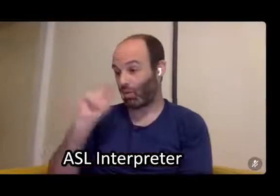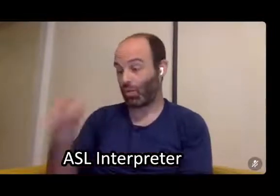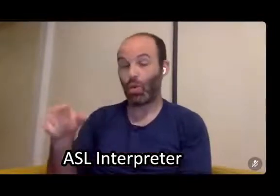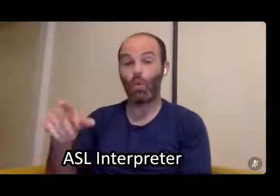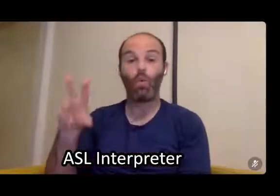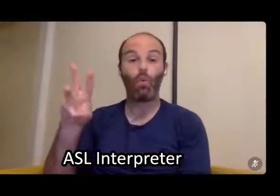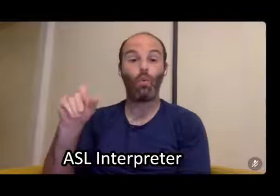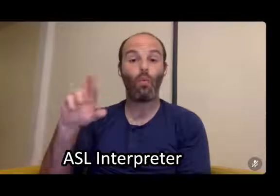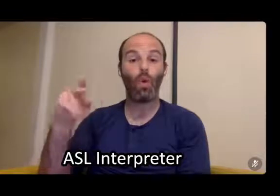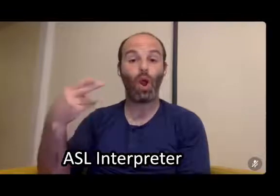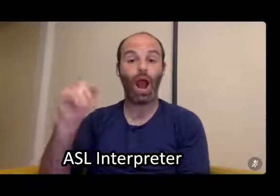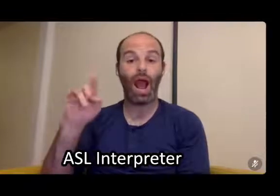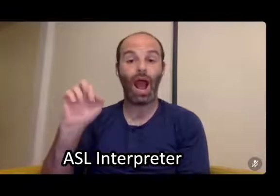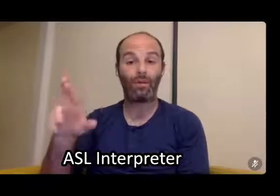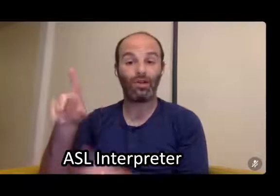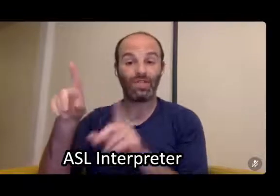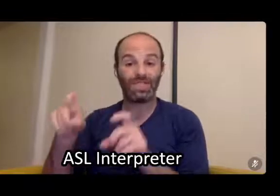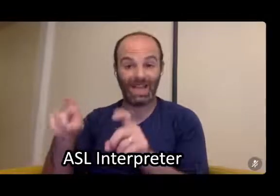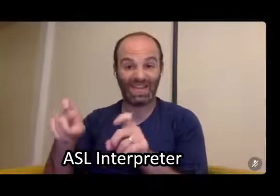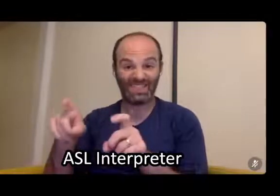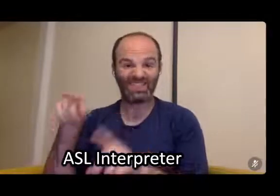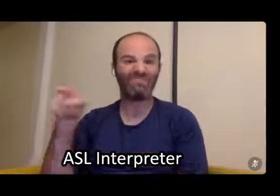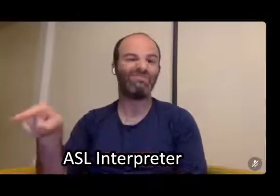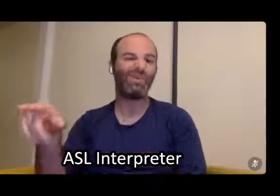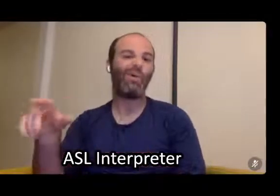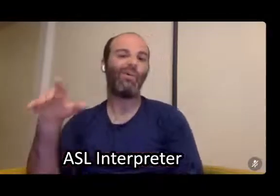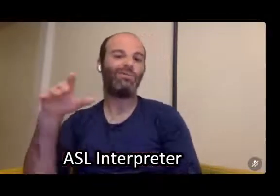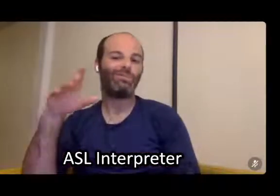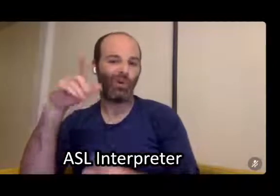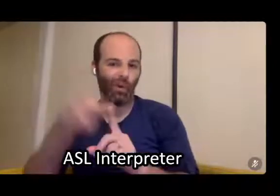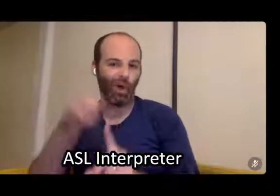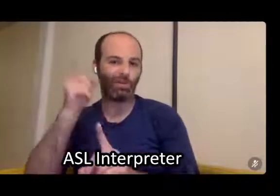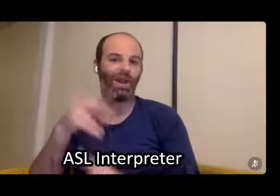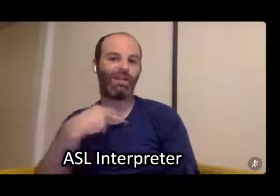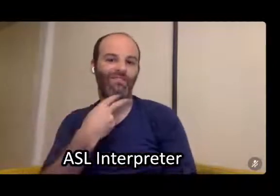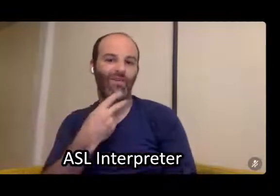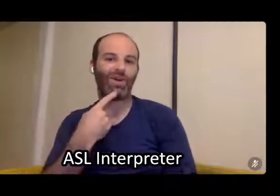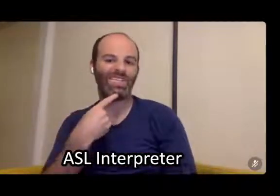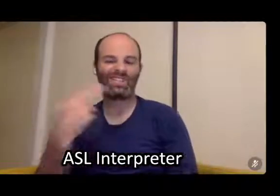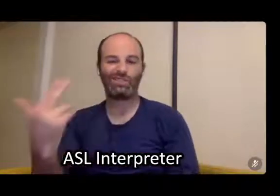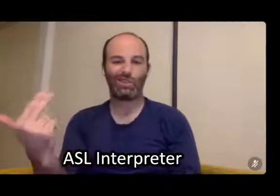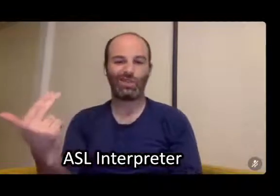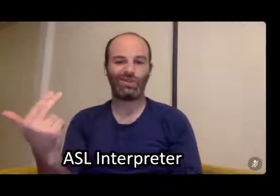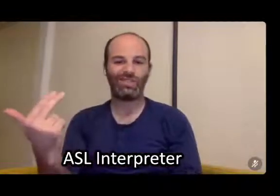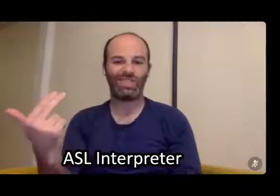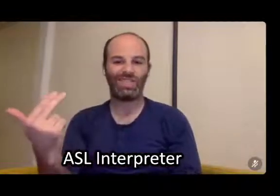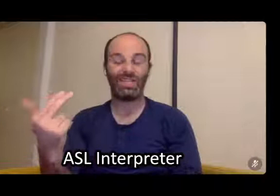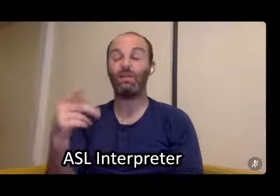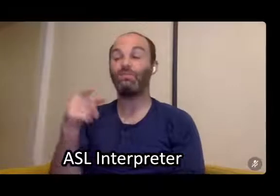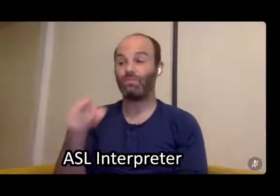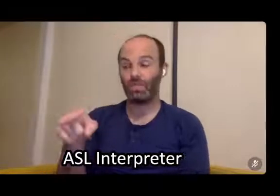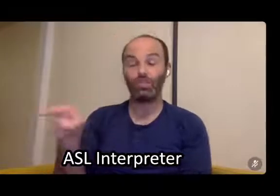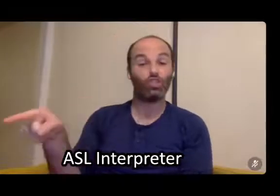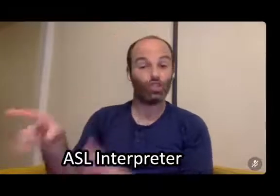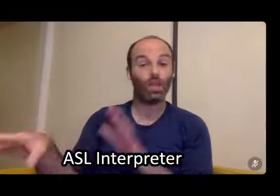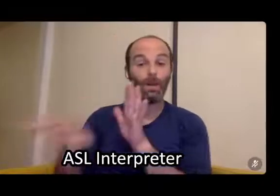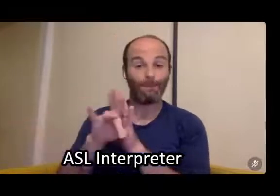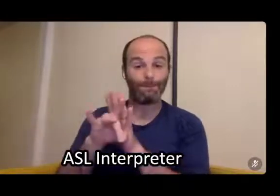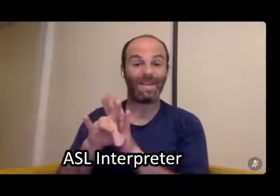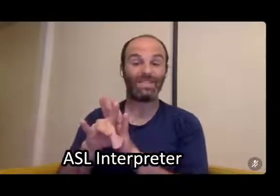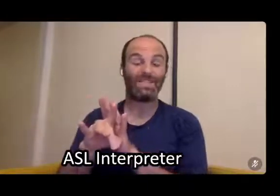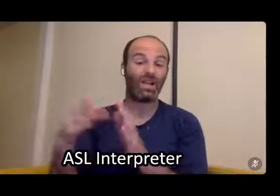13. she picks a number between 1 and 100, gives me the result. I can also pick the hit location by